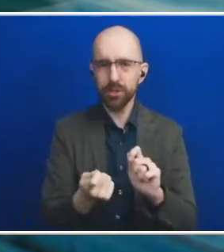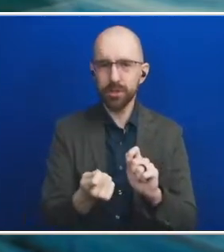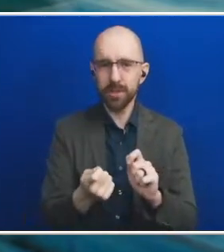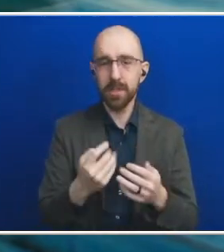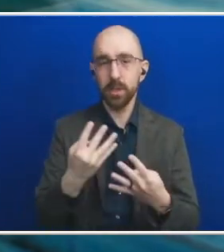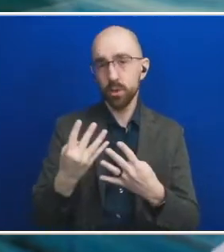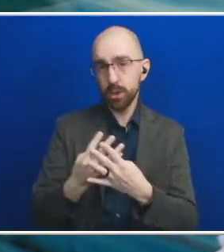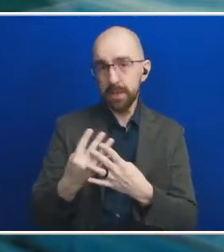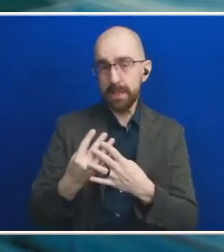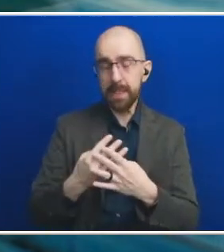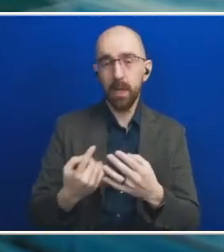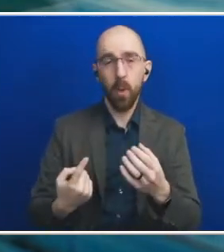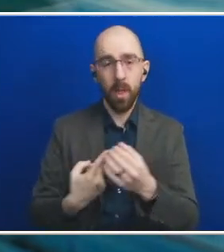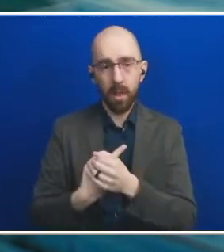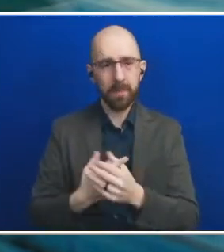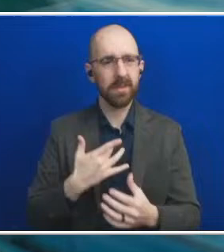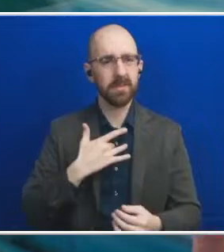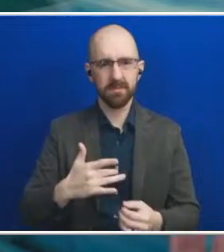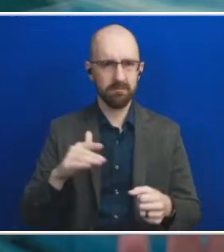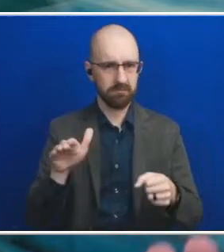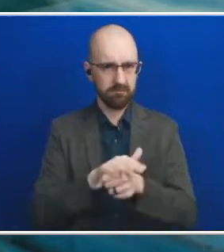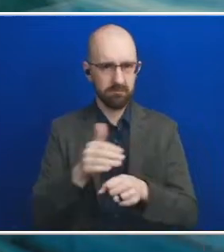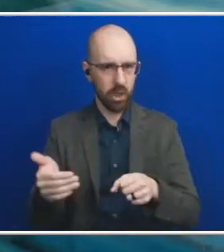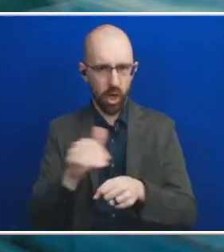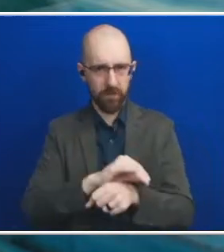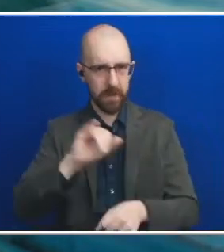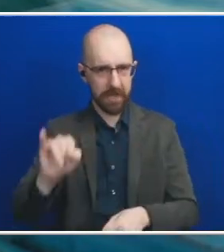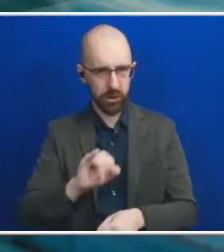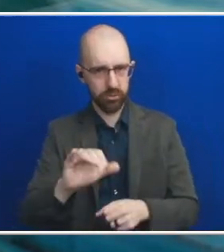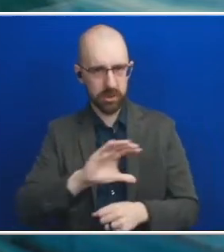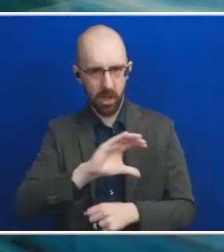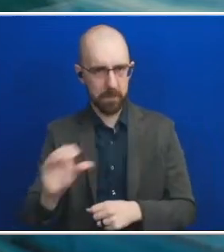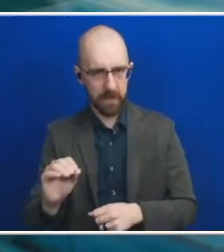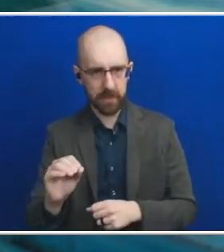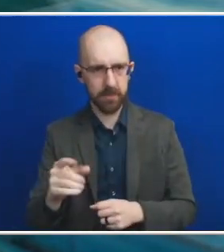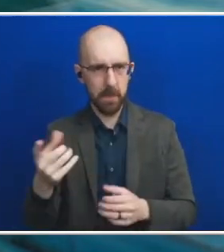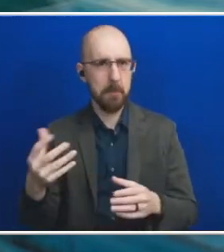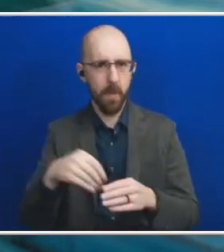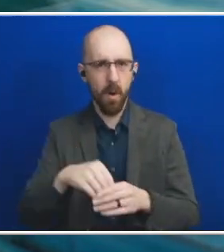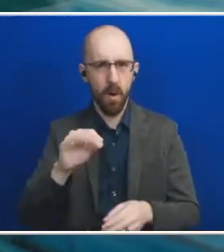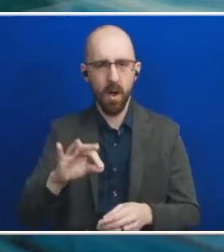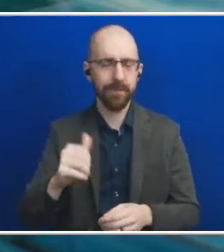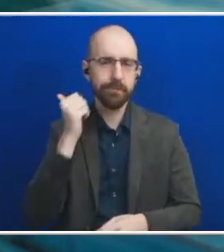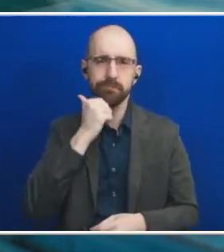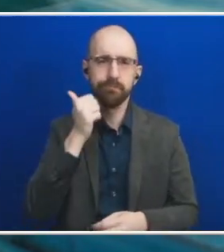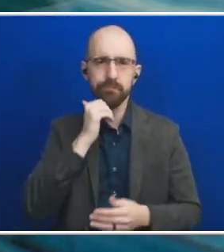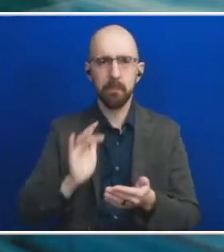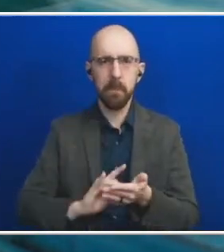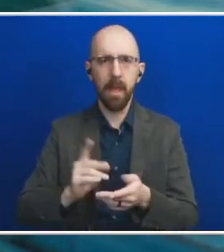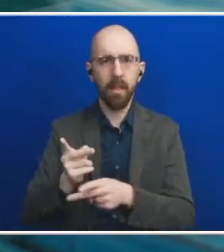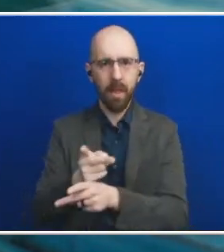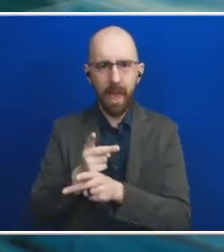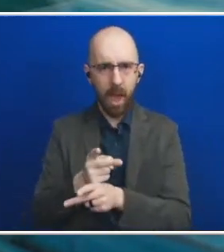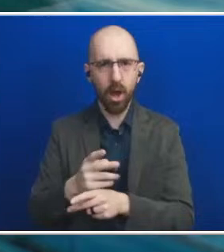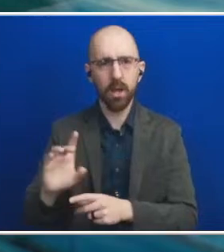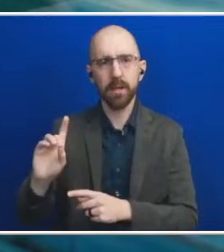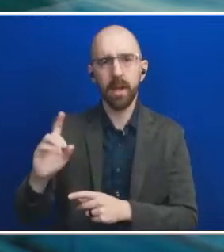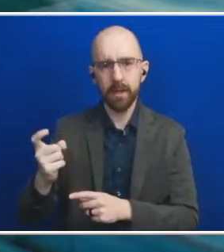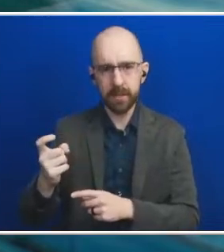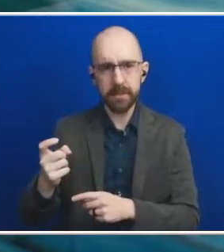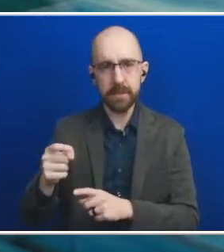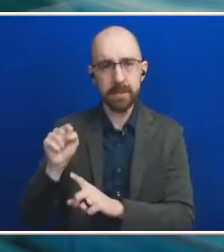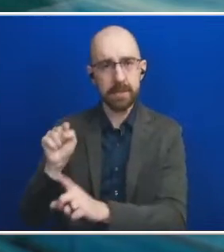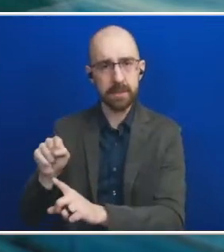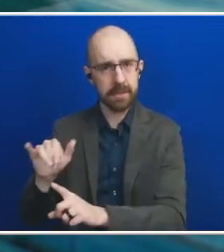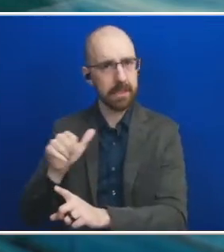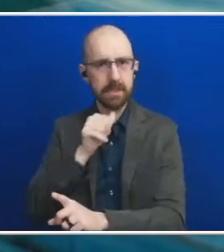is usually completely covered by insurance companies and is part of routine medical care, to a diagnostic colonoscopy, which is not covered and then goes